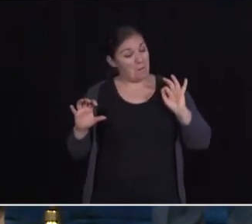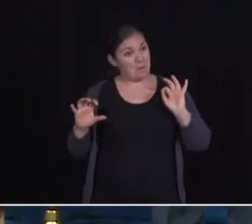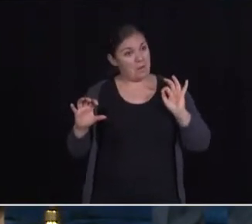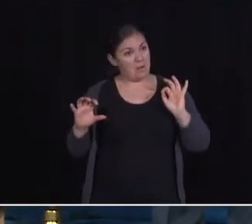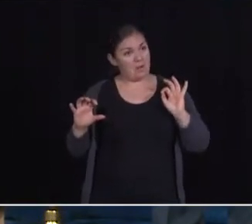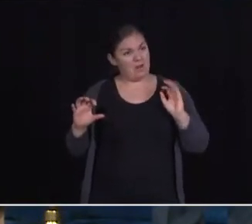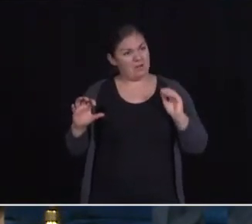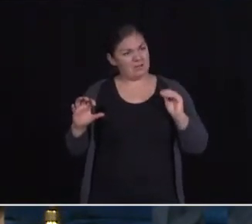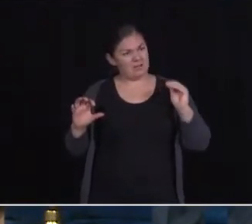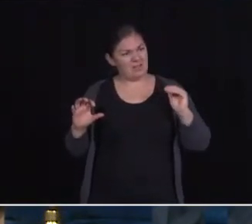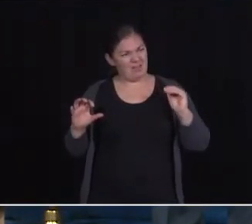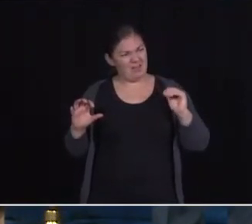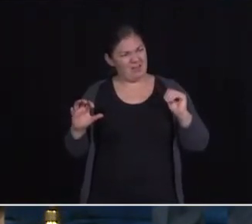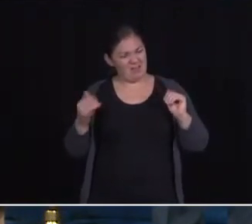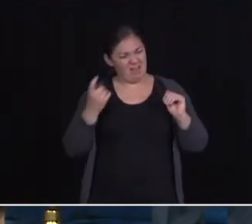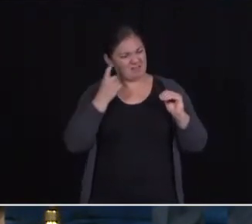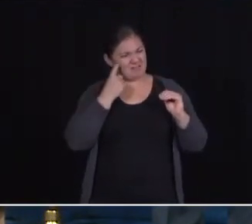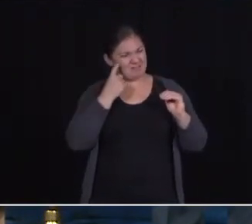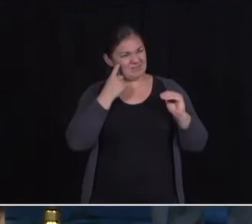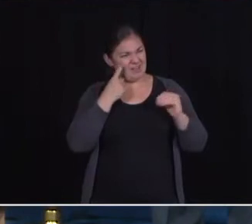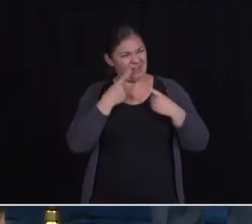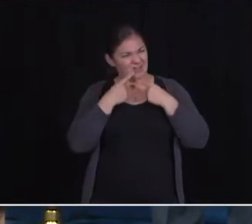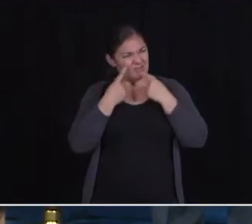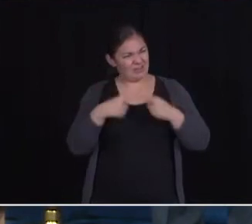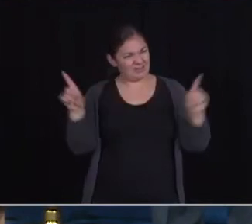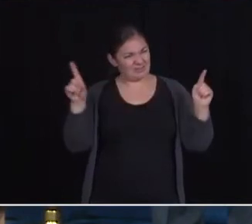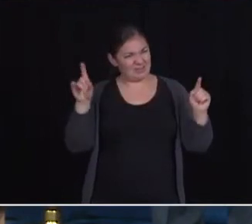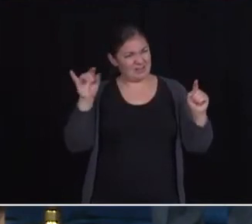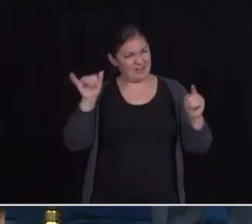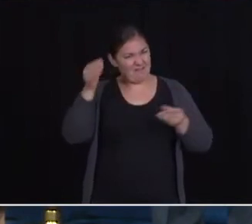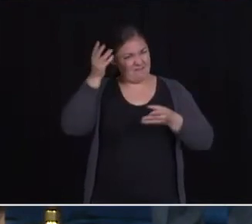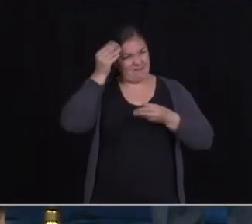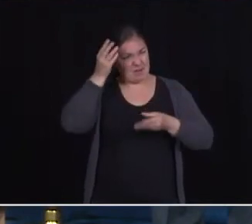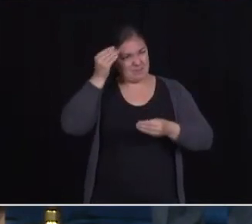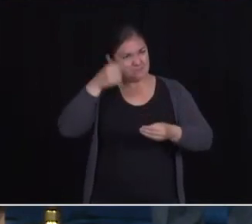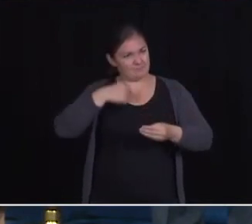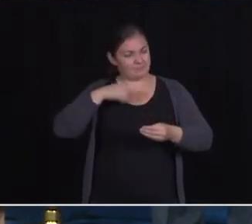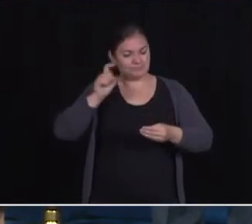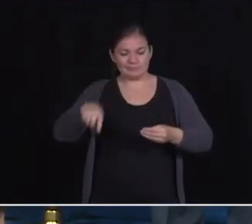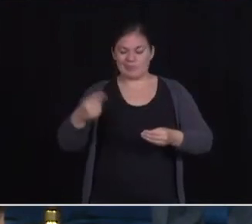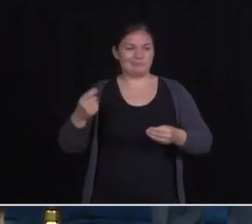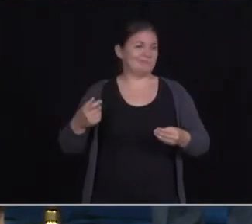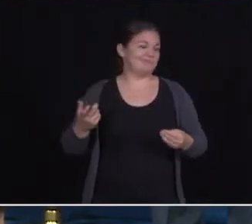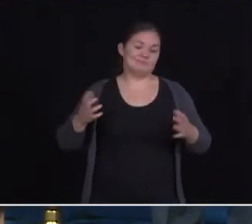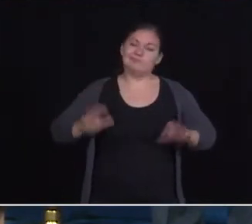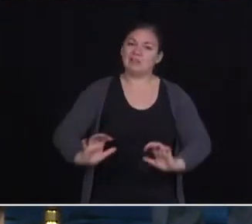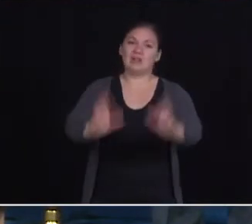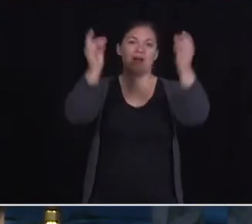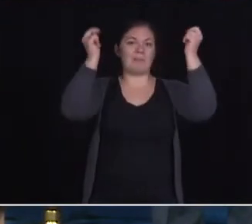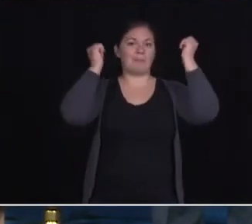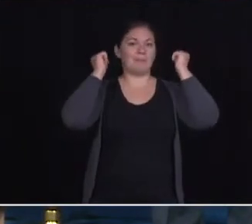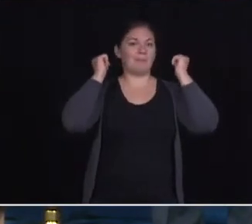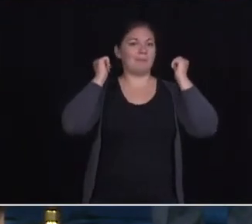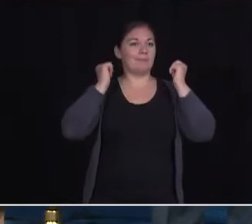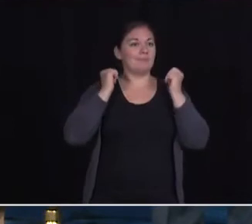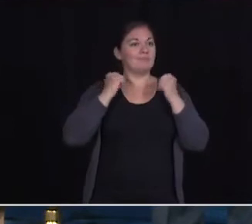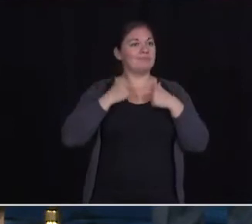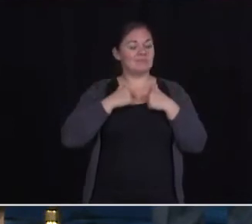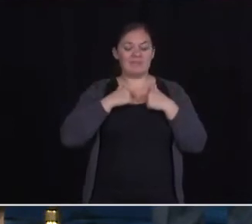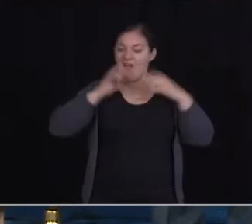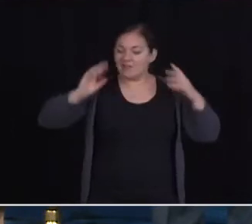saw, I had to act immediately. I was on this immediately. We said we have to move forward with